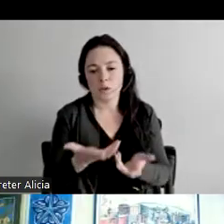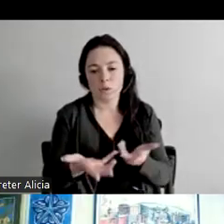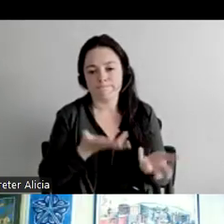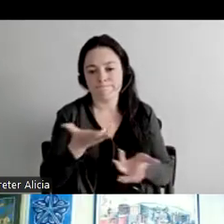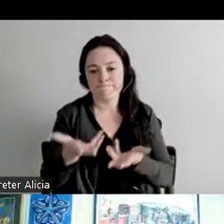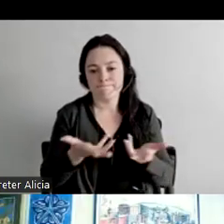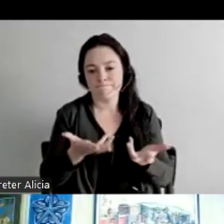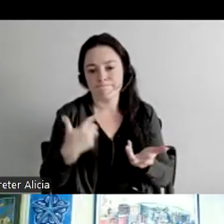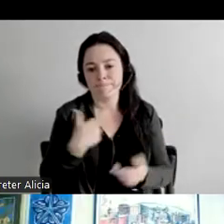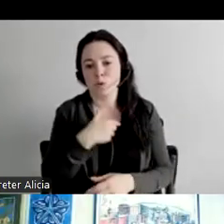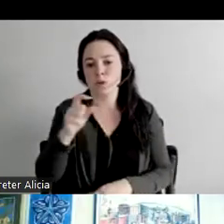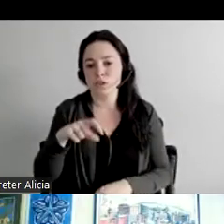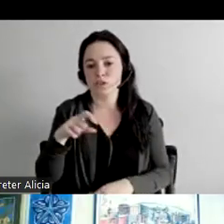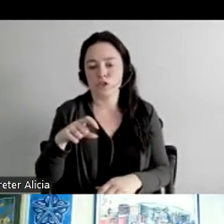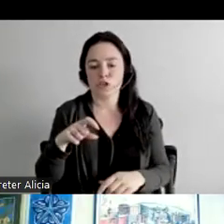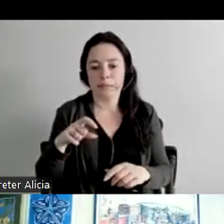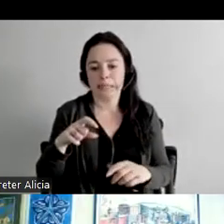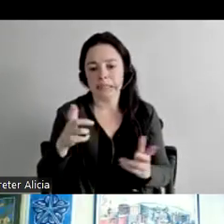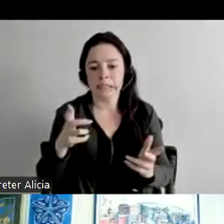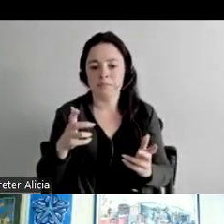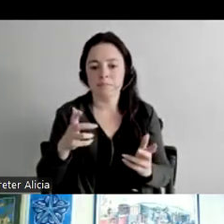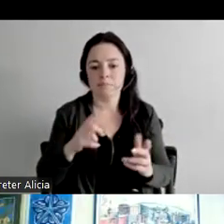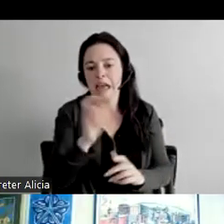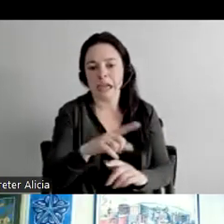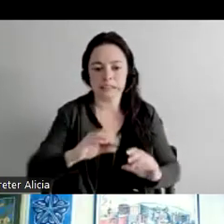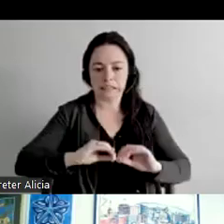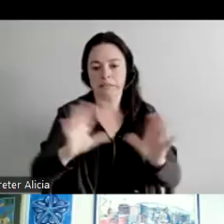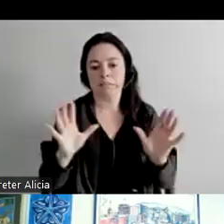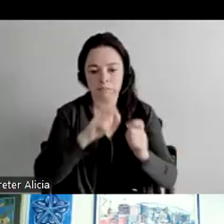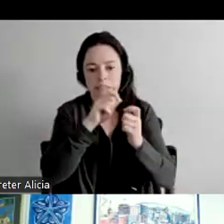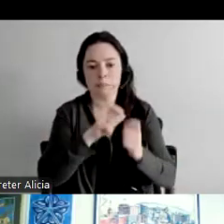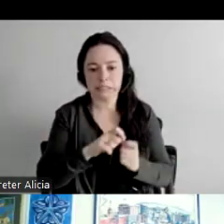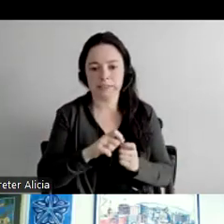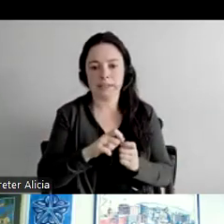should be tasked maybe specifically if that has to come